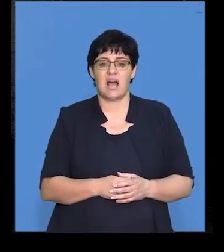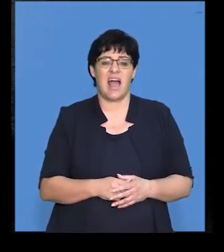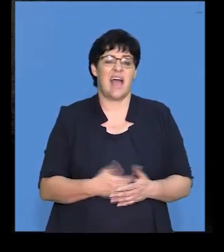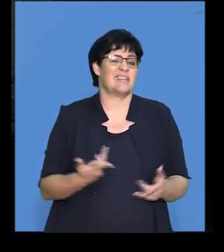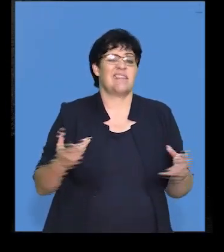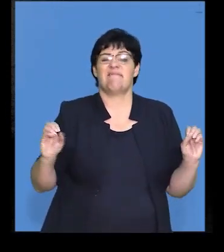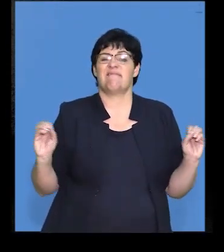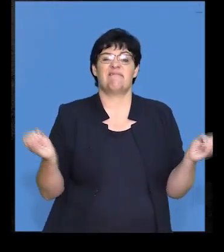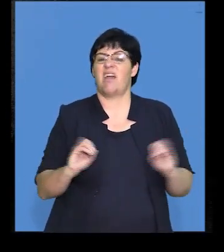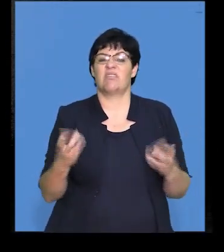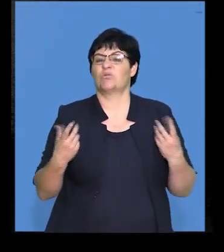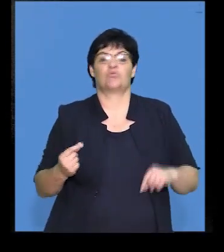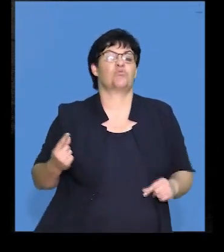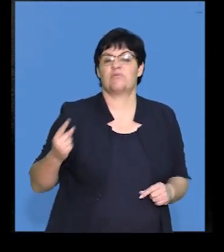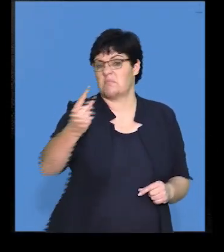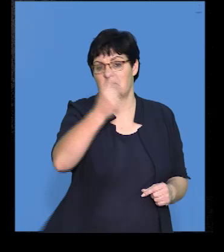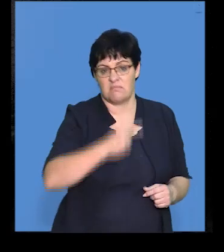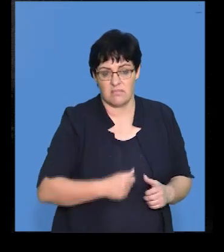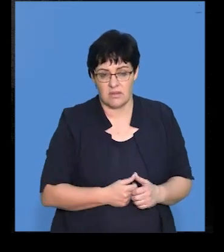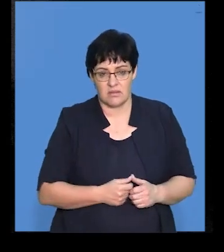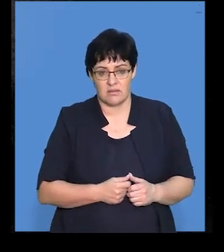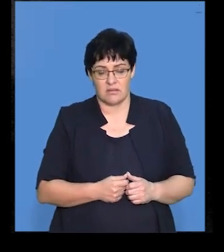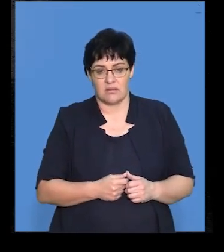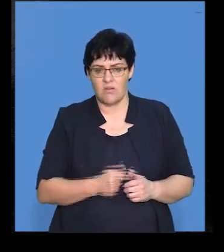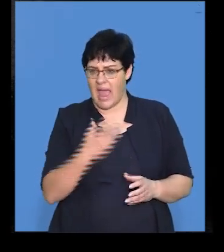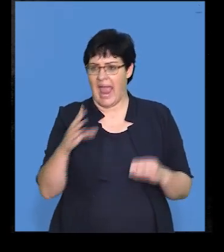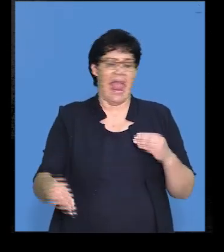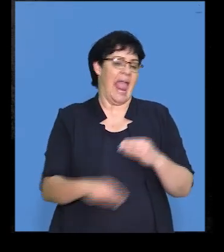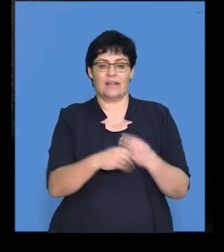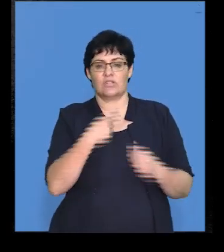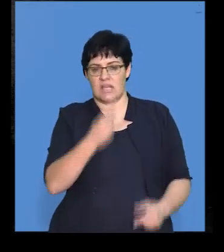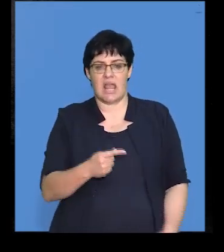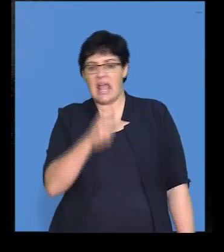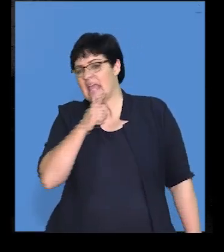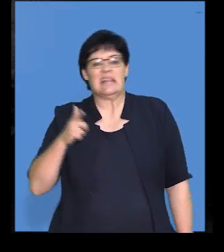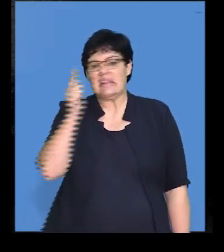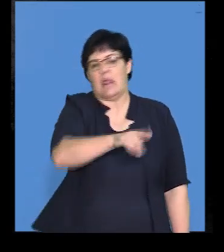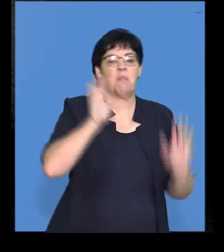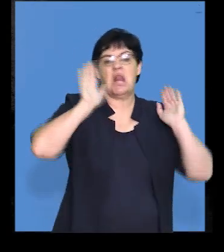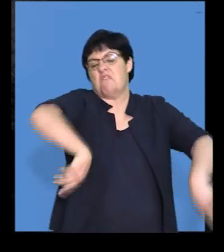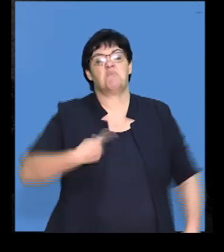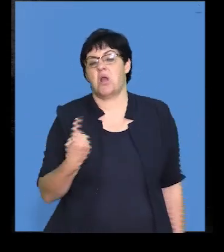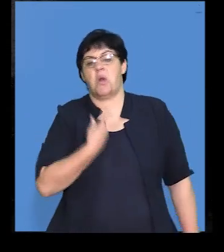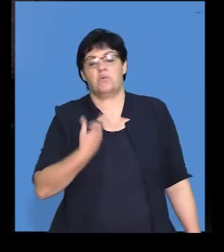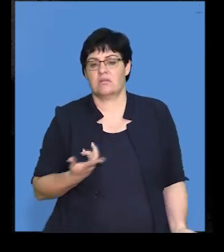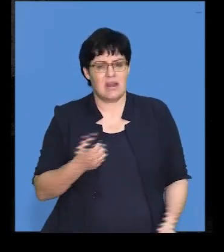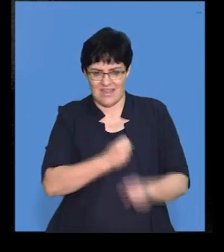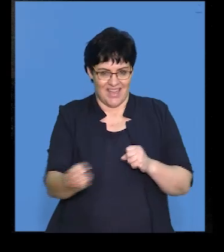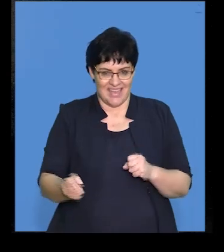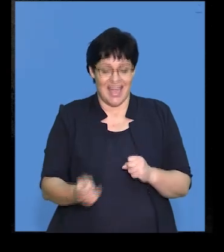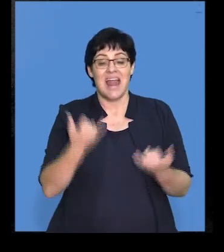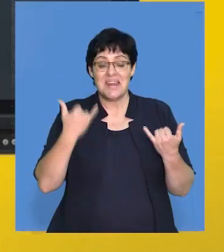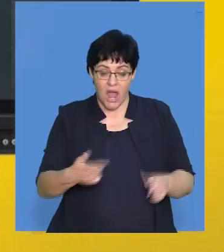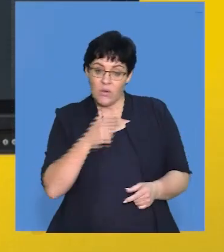it's got nothing to do with him. You can't add and say, tell him to leave me alone. No. You must